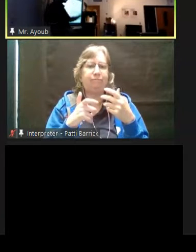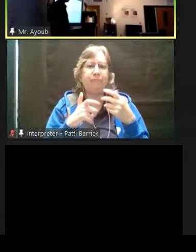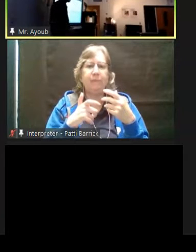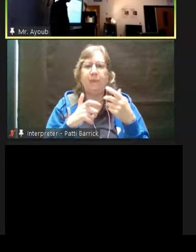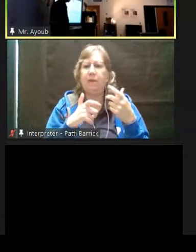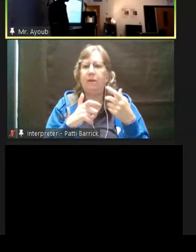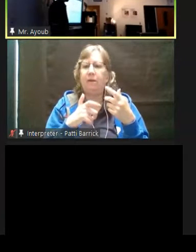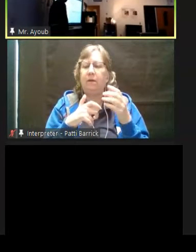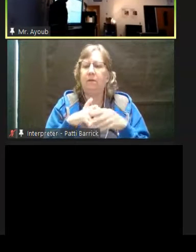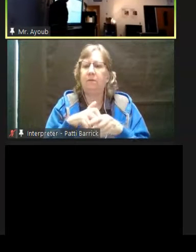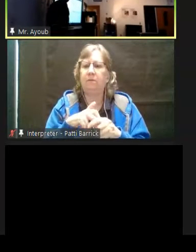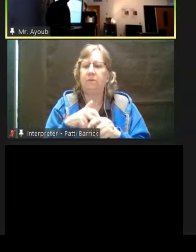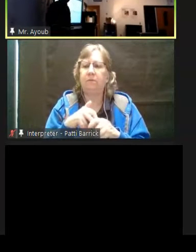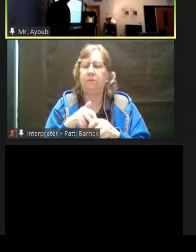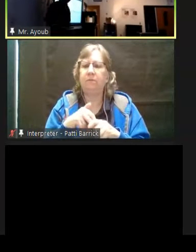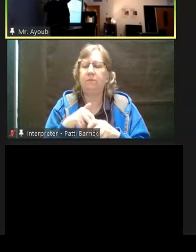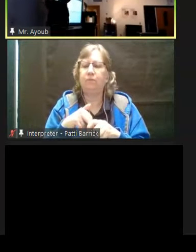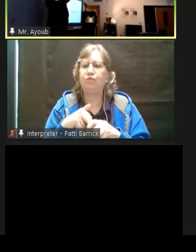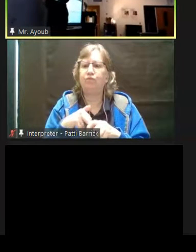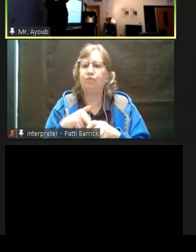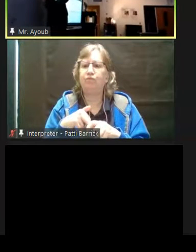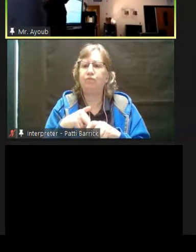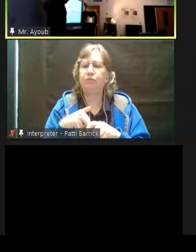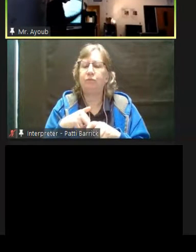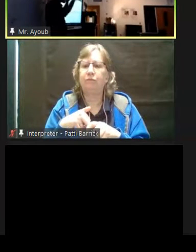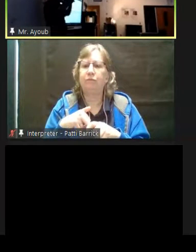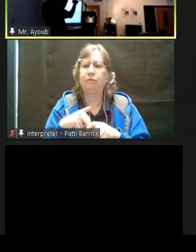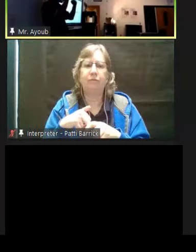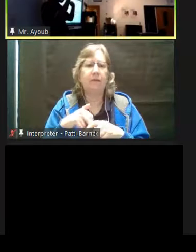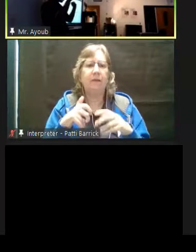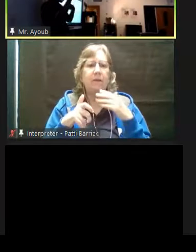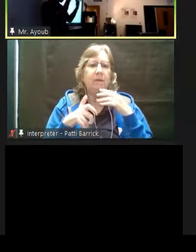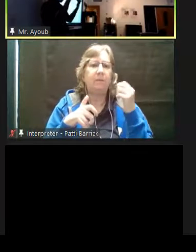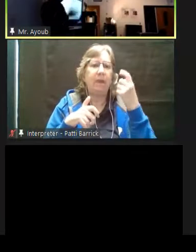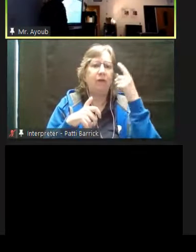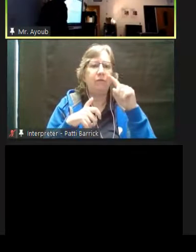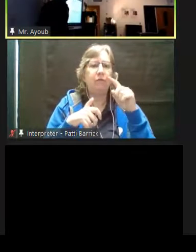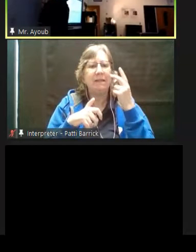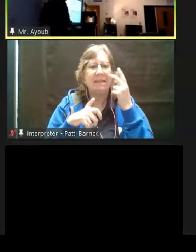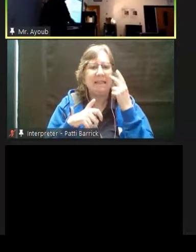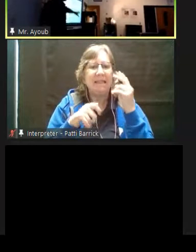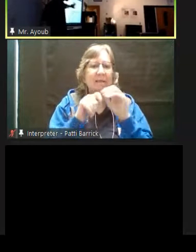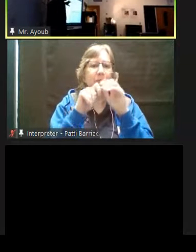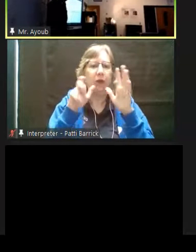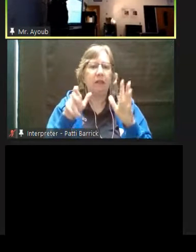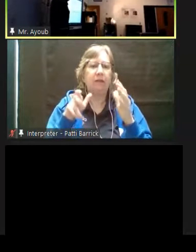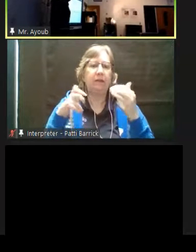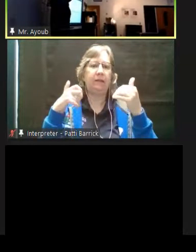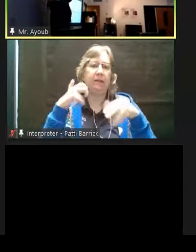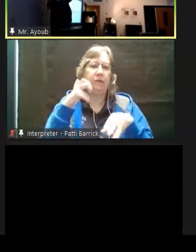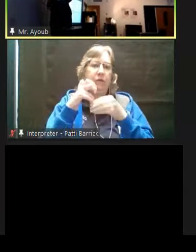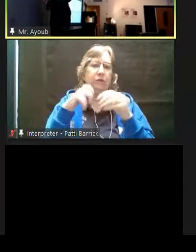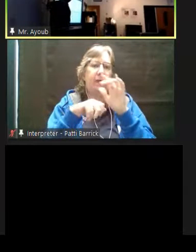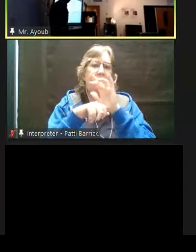5. So for right now, it's better for breaking things out to have space. I'm just putting them